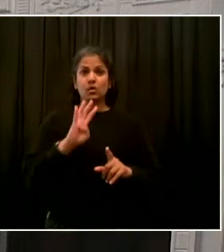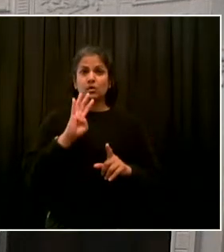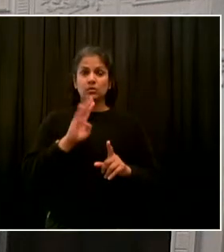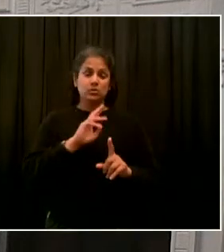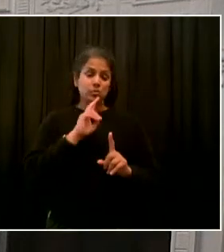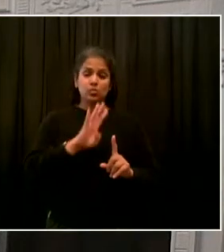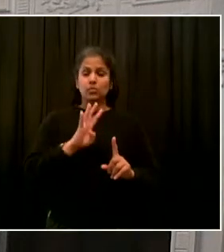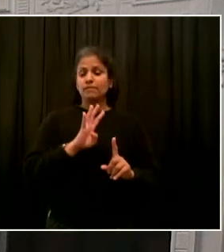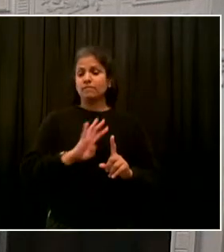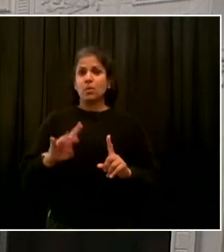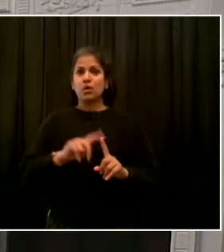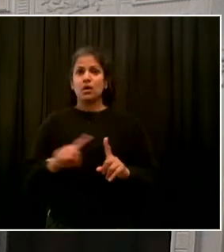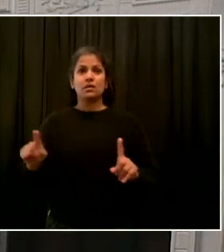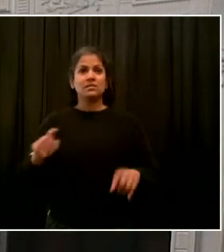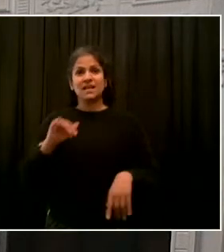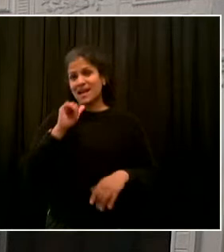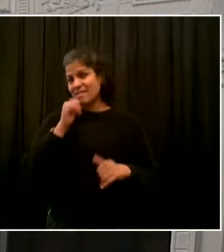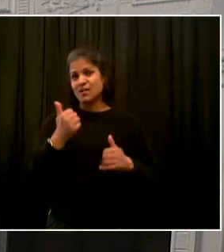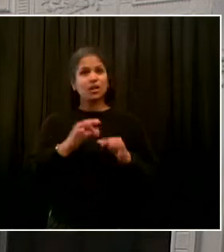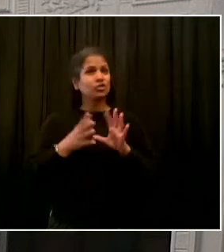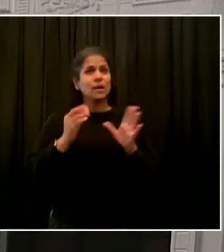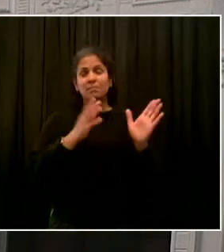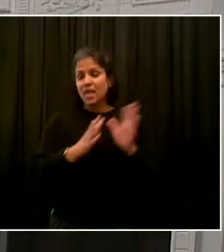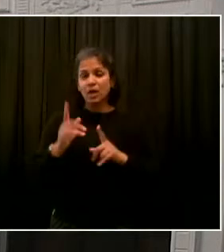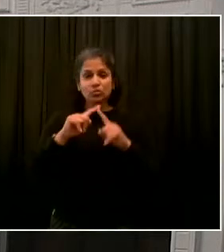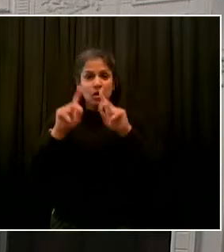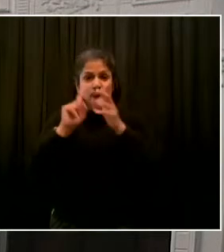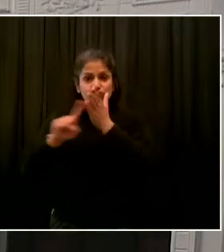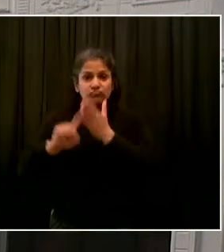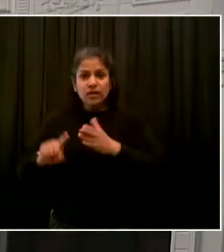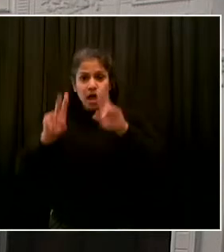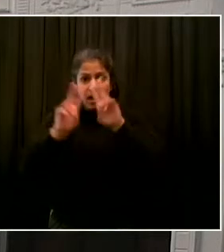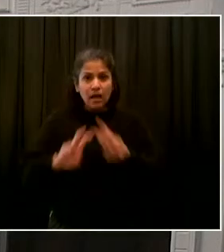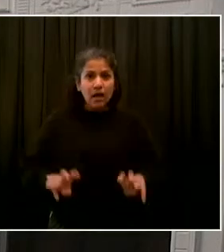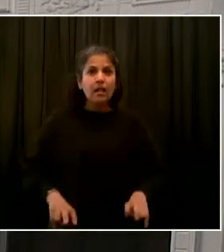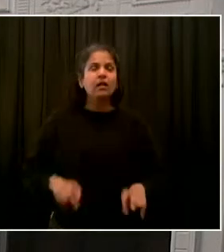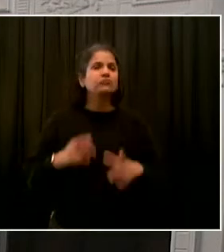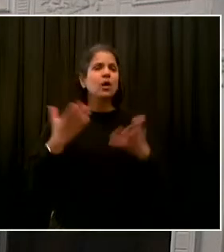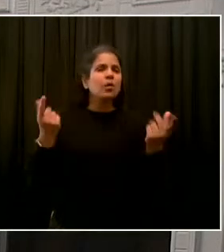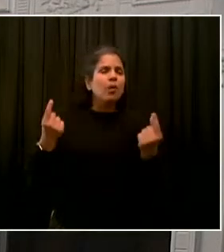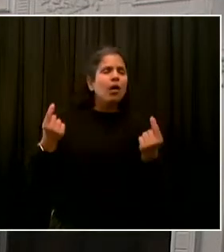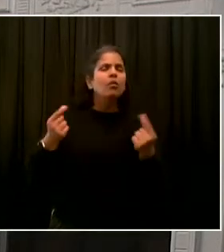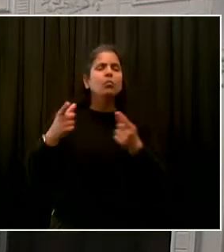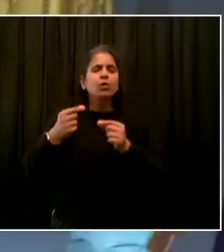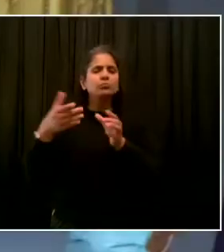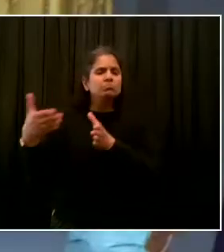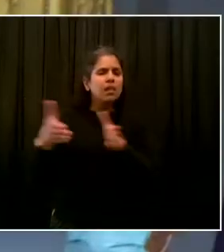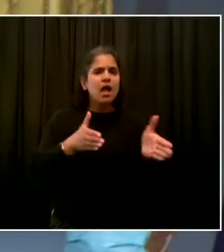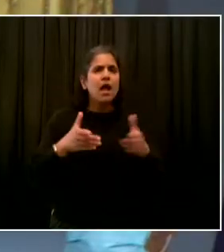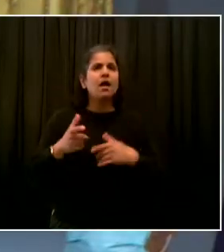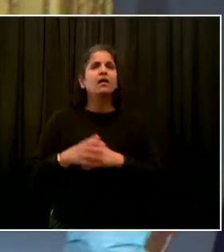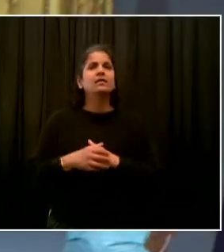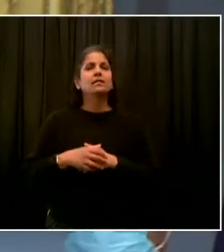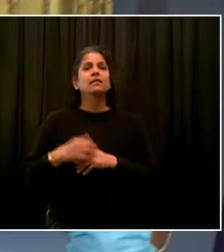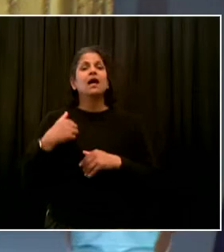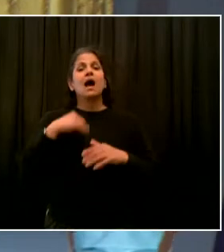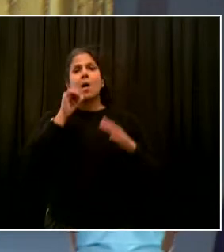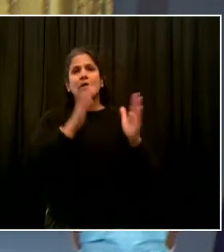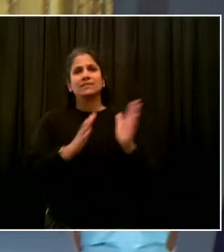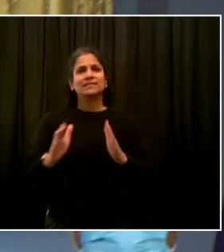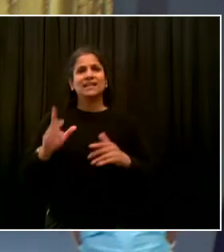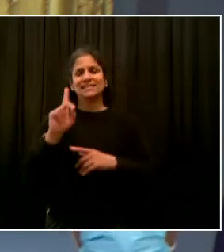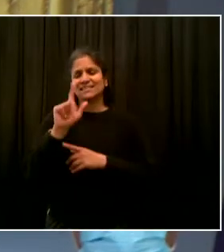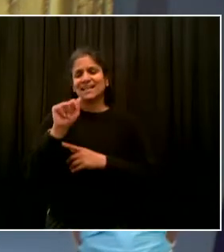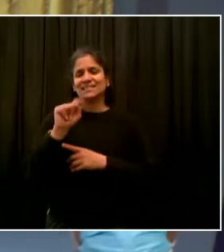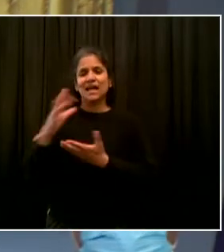planning to reassess that by, or is it just indefinite at this point that stays in place? We're reassessing the data every single day. We start our